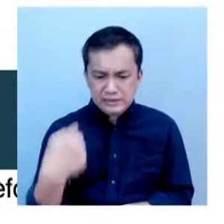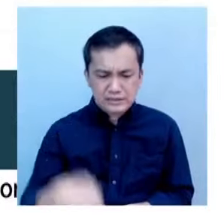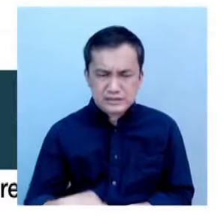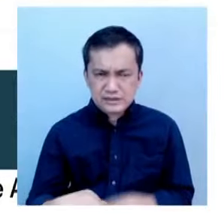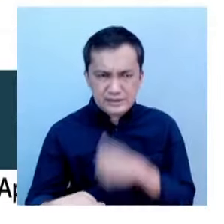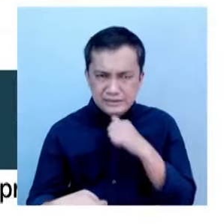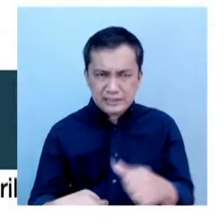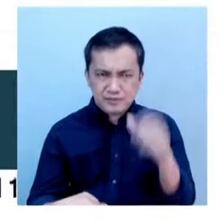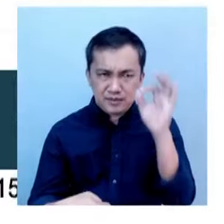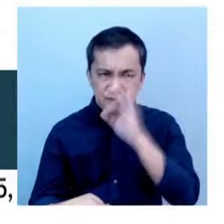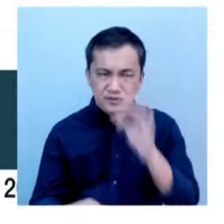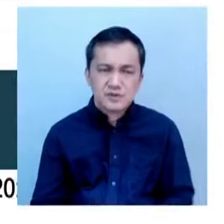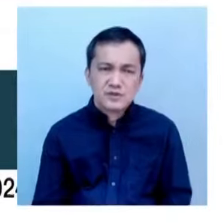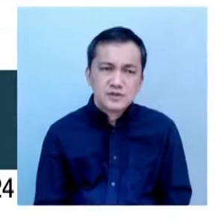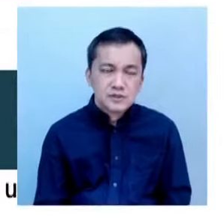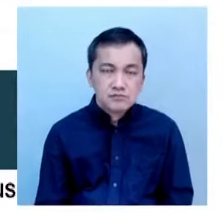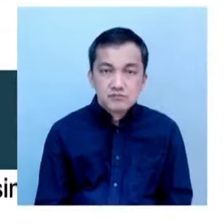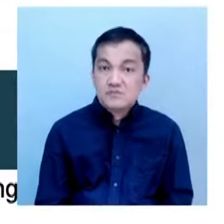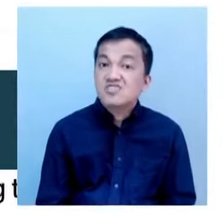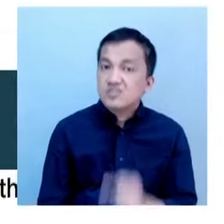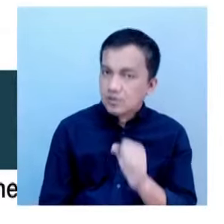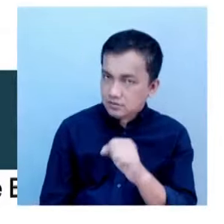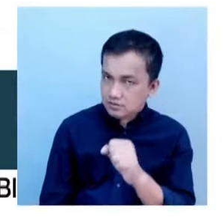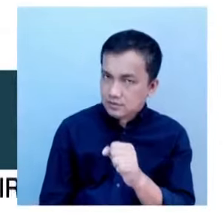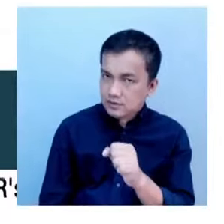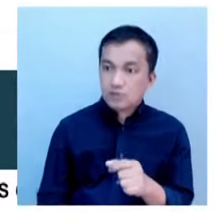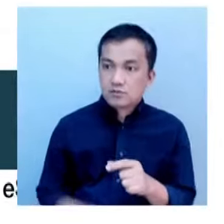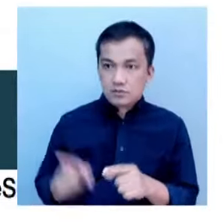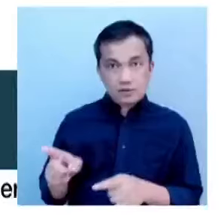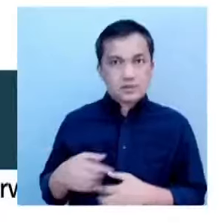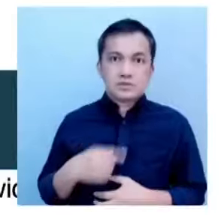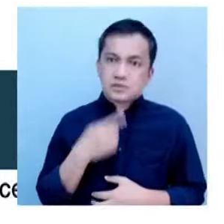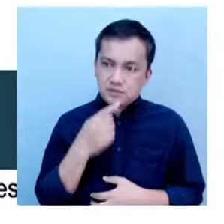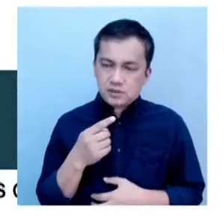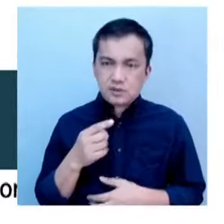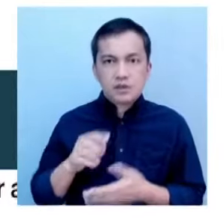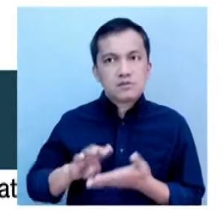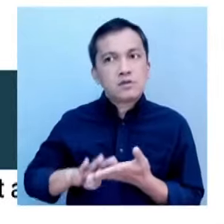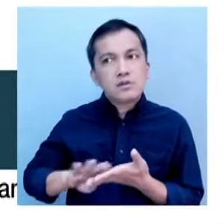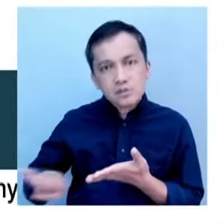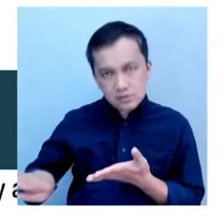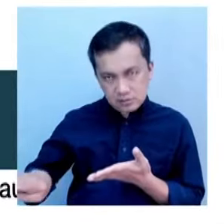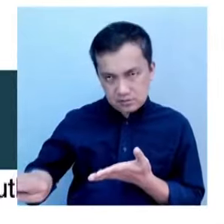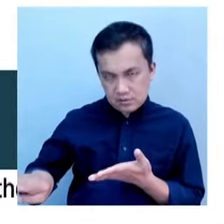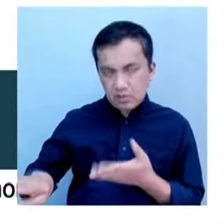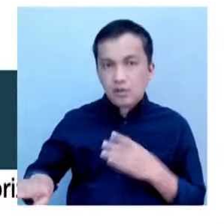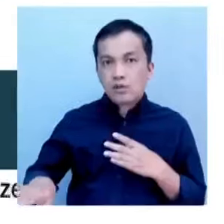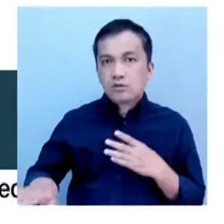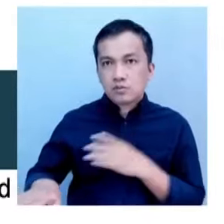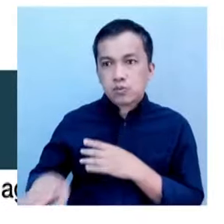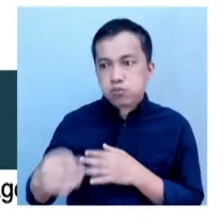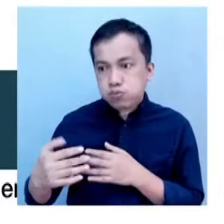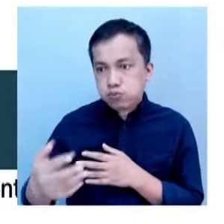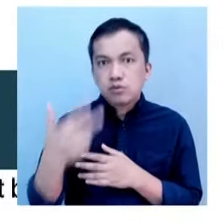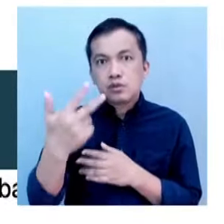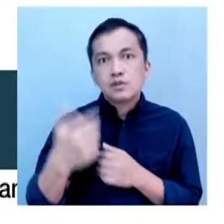citizens. Mm. And to the point that they said that they were already delisted, but Congressman, it took them 3 years